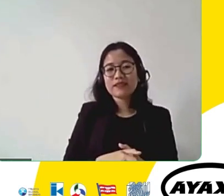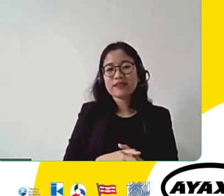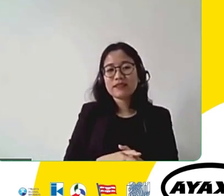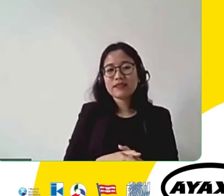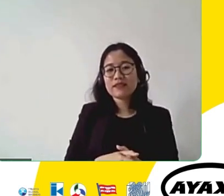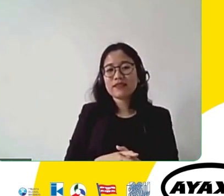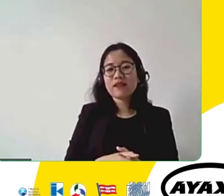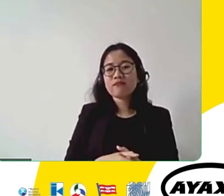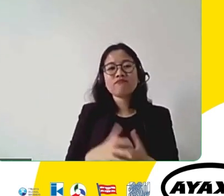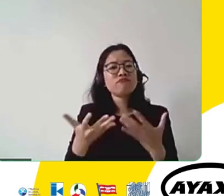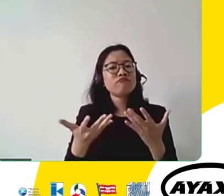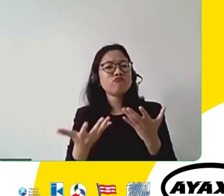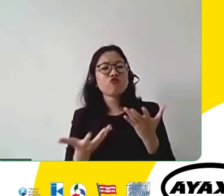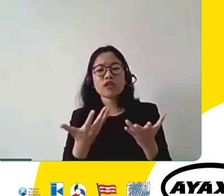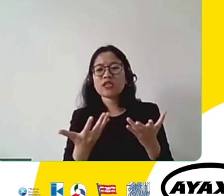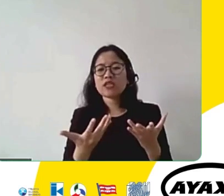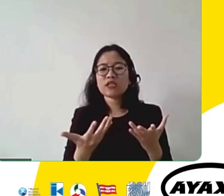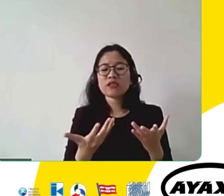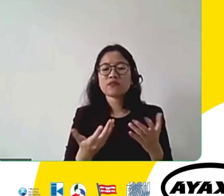3 billion US dollar.